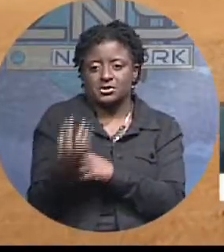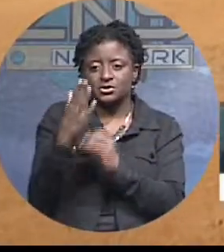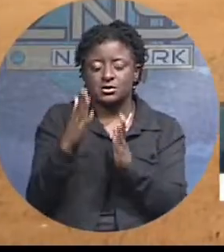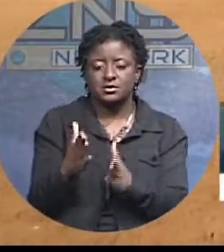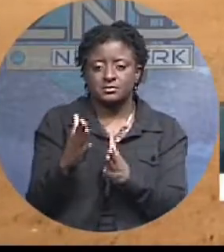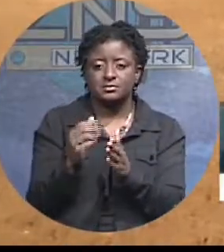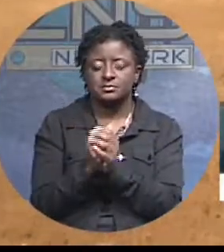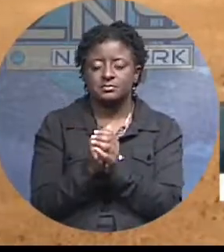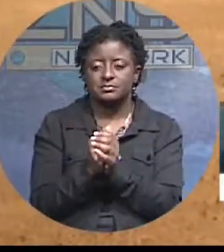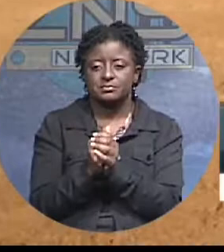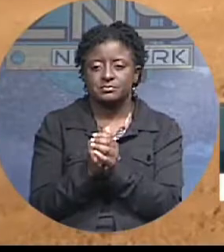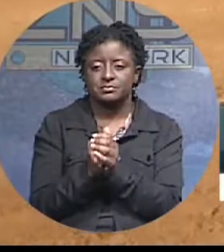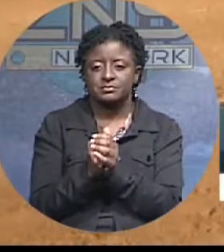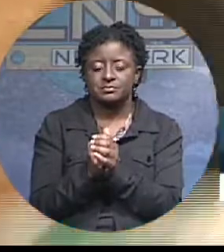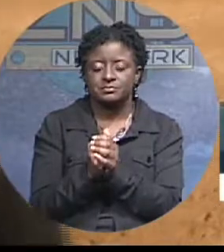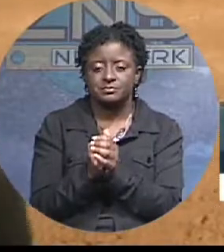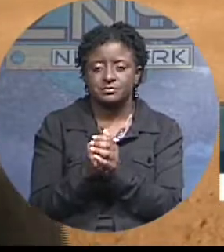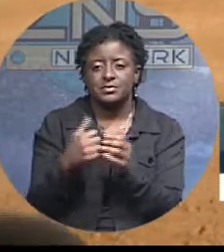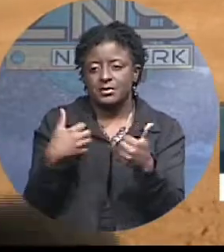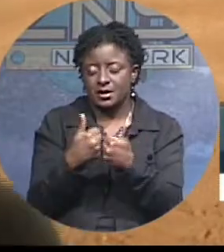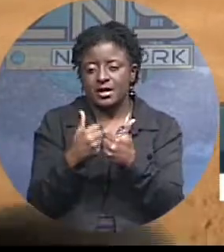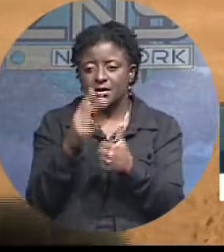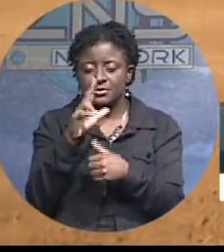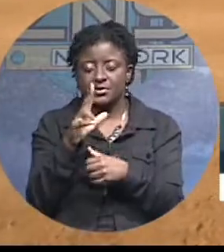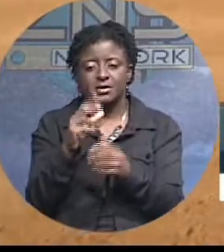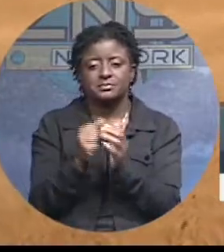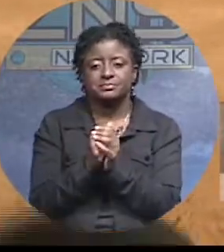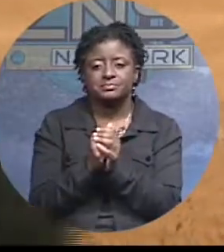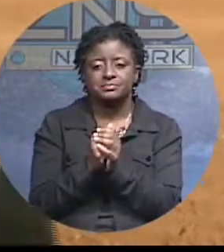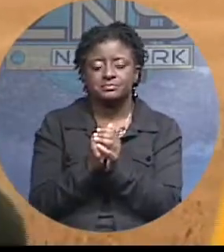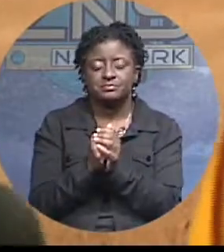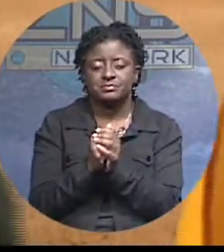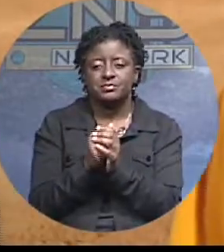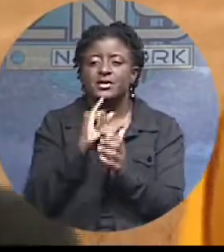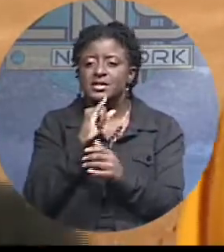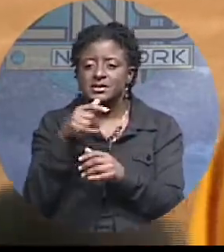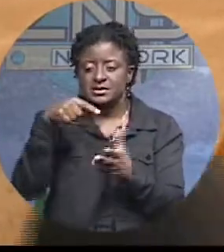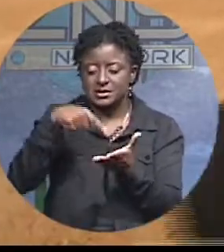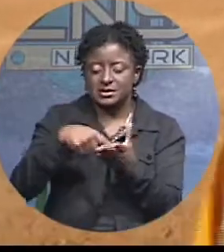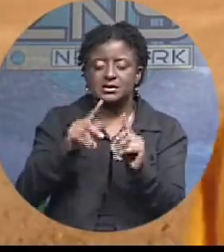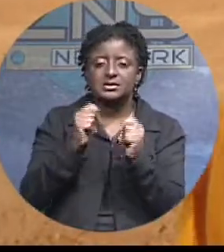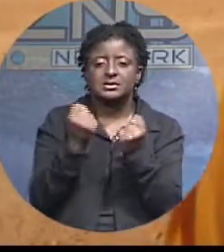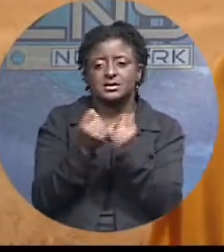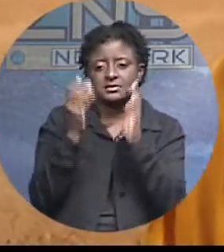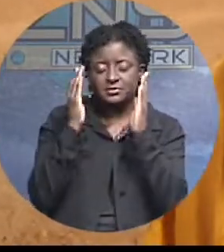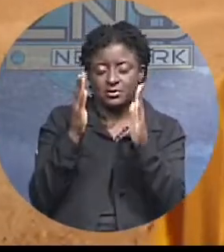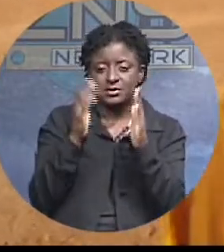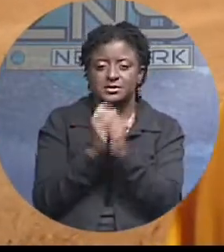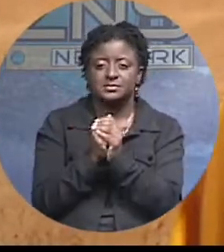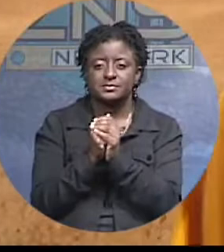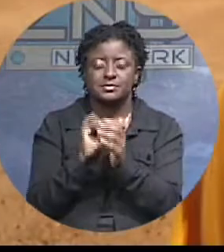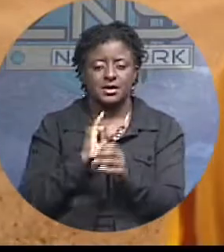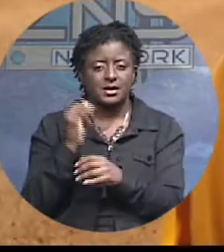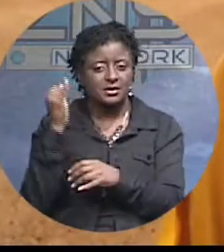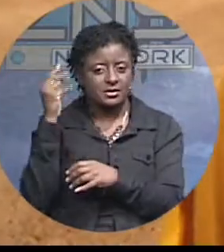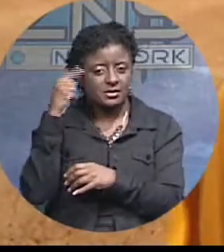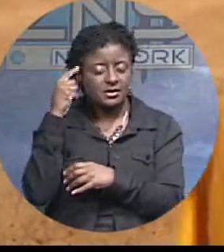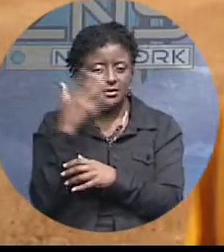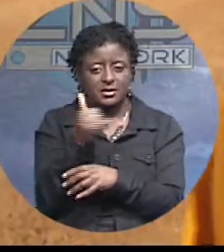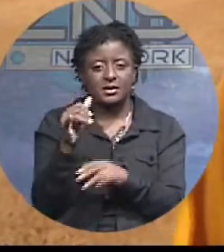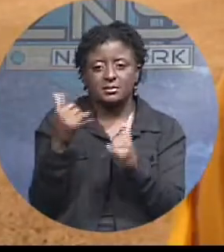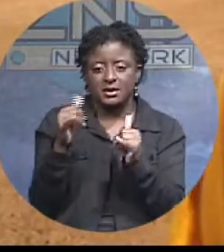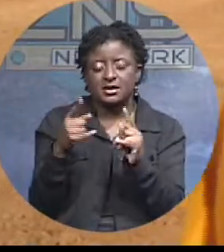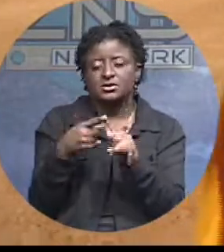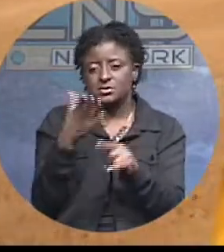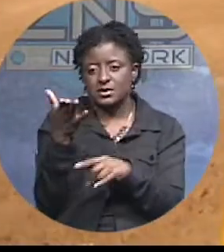to play, no, it's not necessary. Honestly, is this team focused and are you guys prepared to win it all? I think they're playing to the best of their ability. I mean,